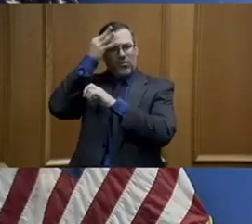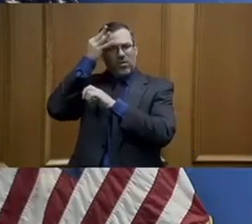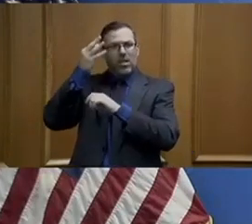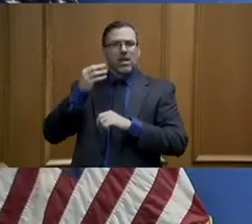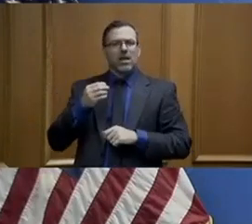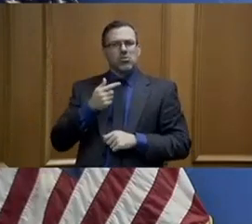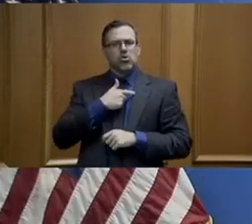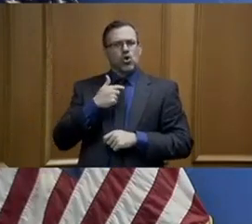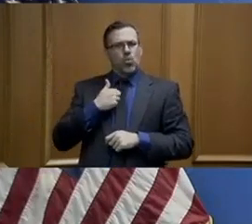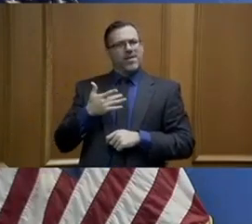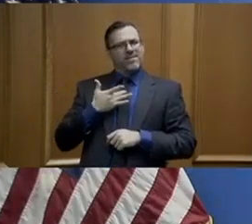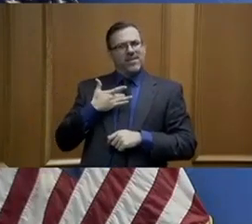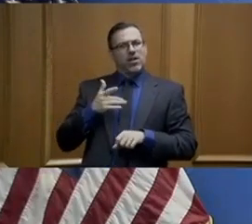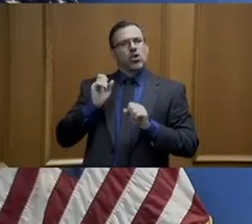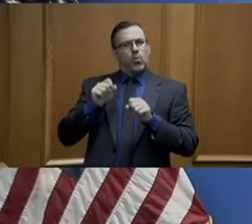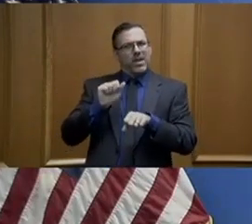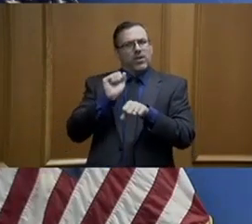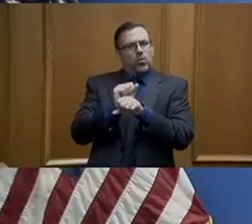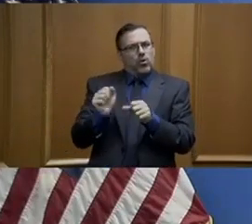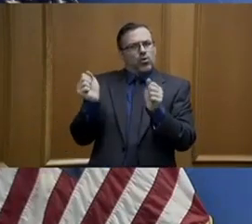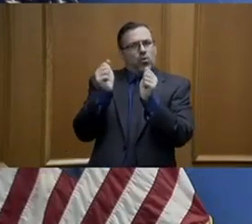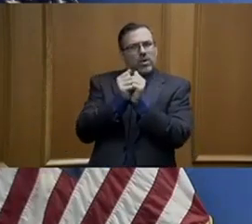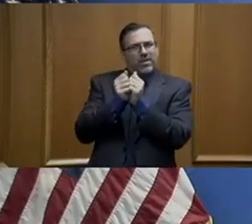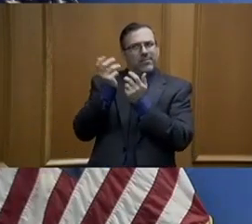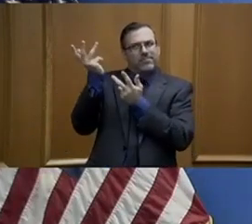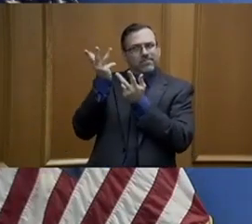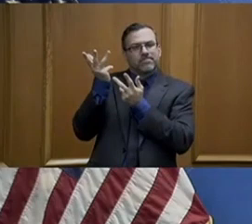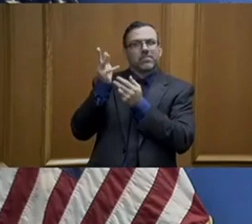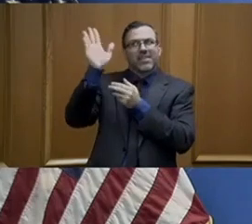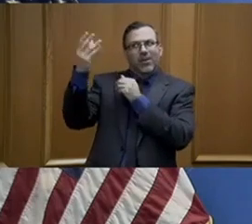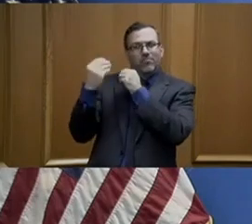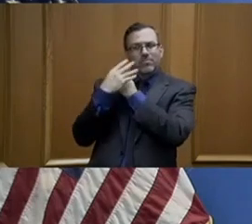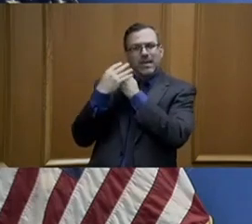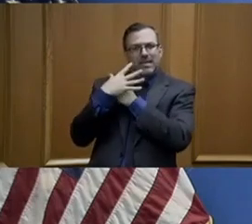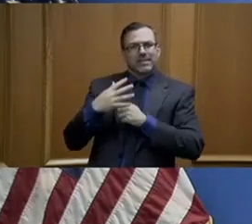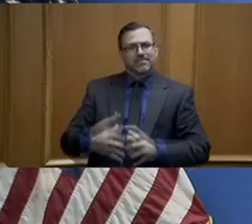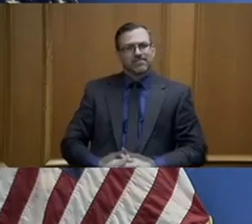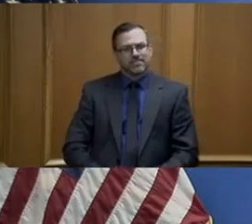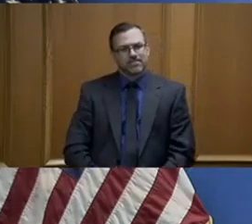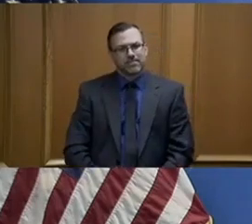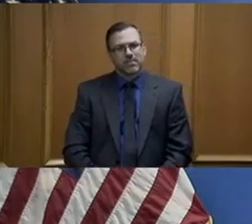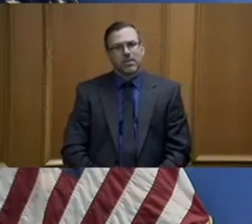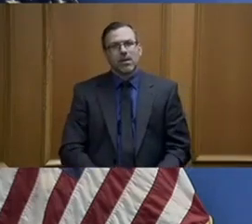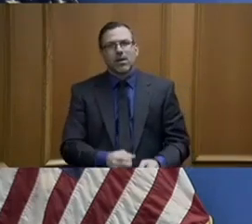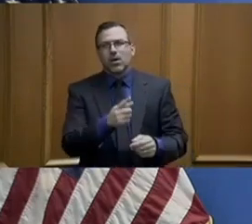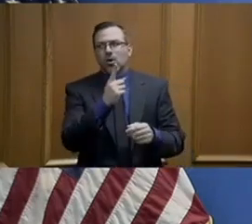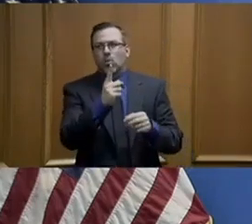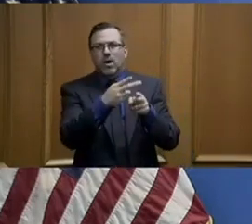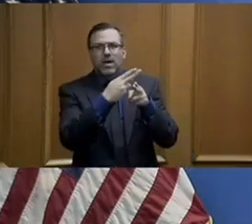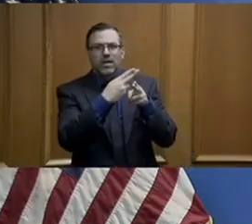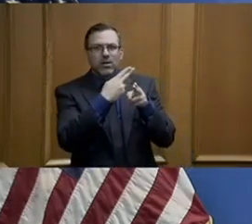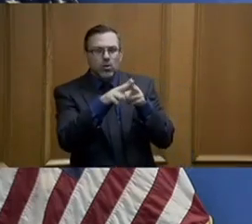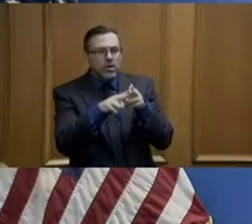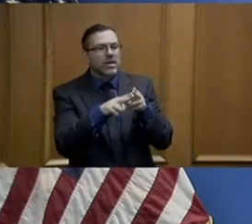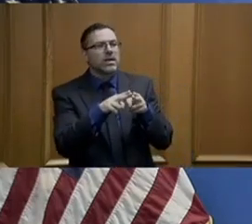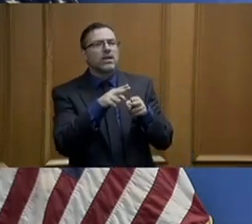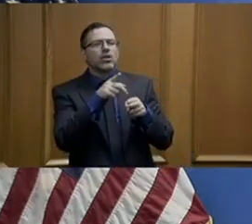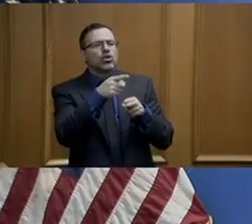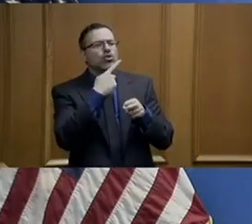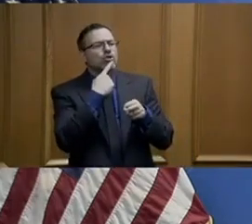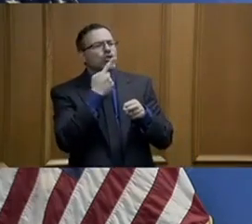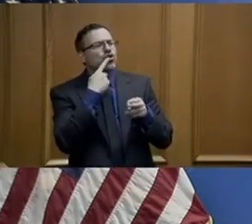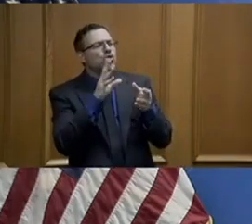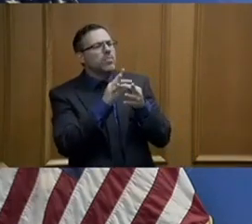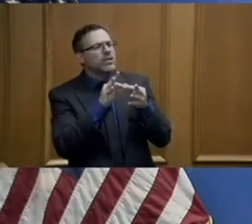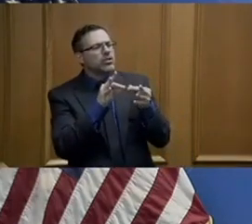certain we can do this in conjunction with whatever their guidance is. And one quick follow-up, just the expanded testing that you